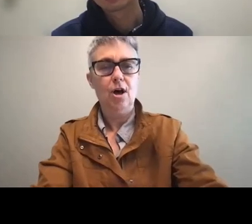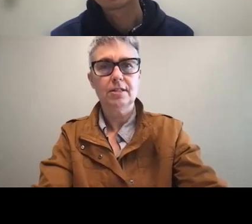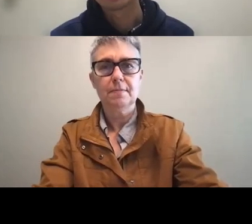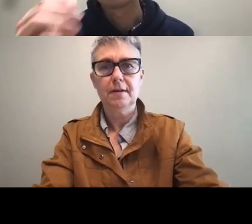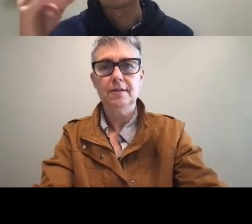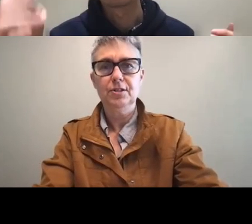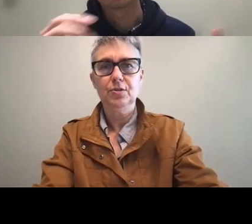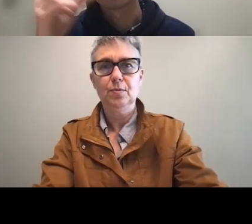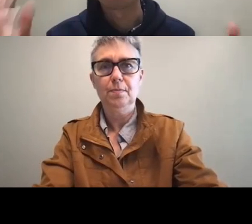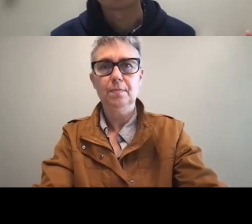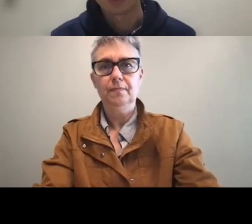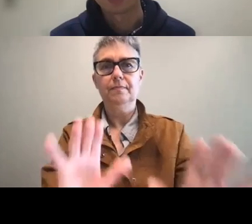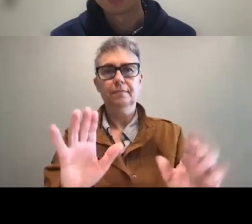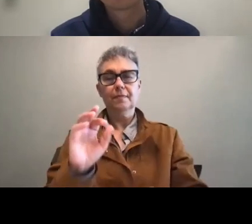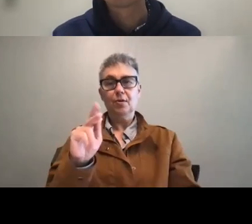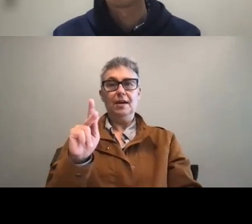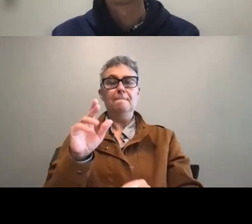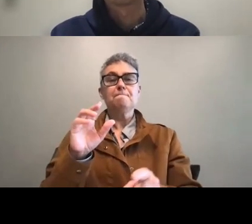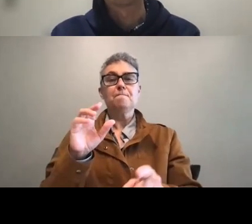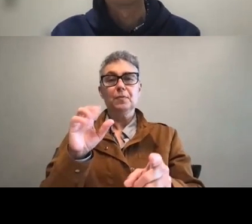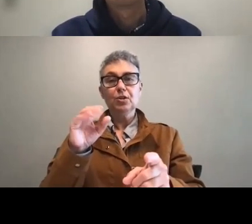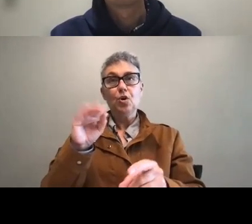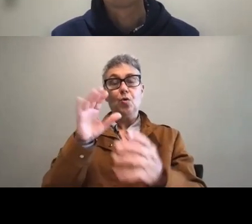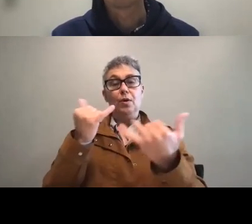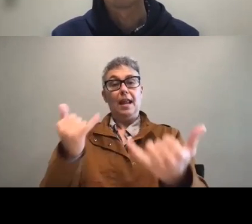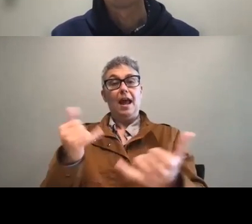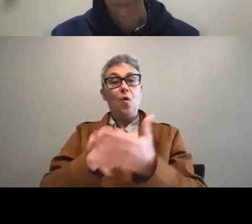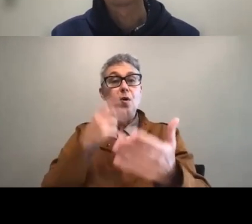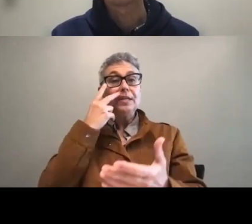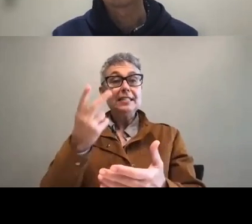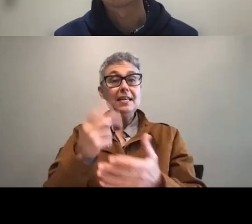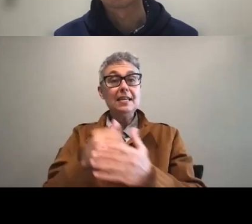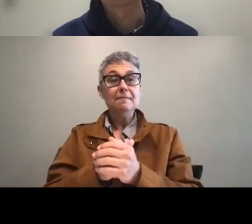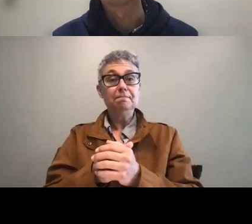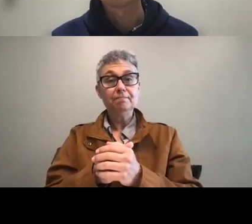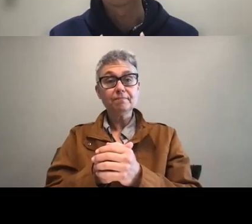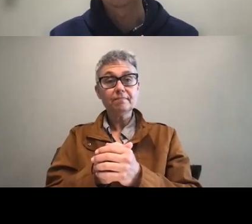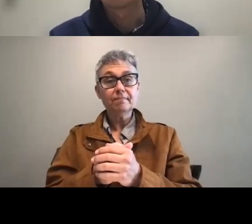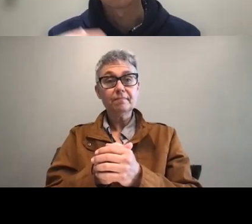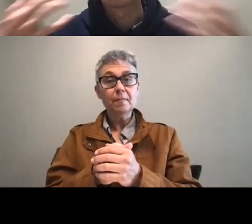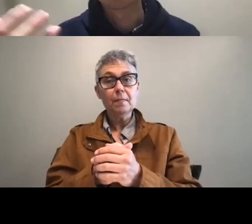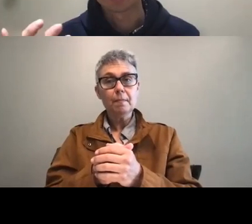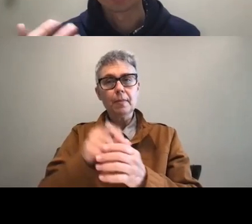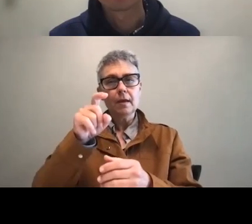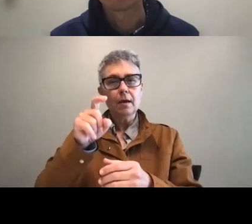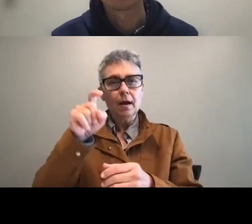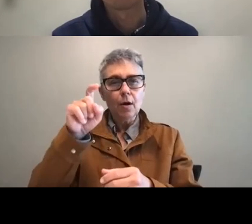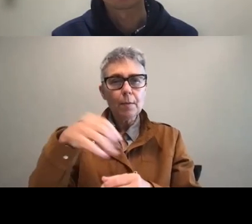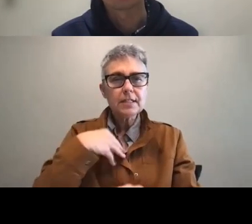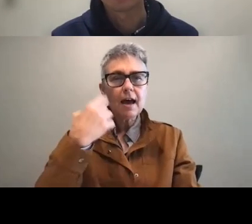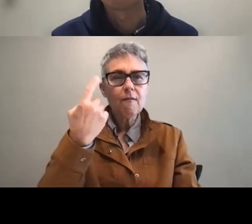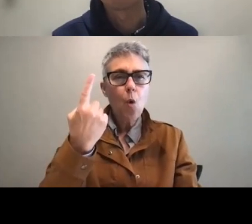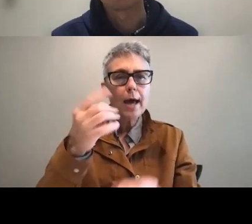sequence S, and they are intertwined together, right? So we need a single data structure